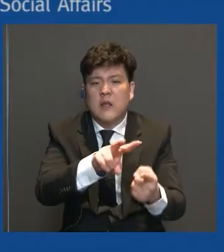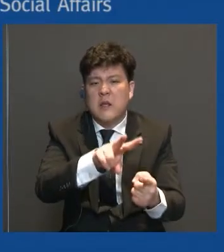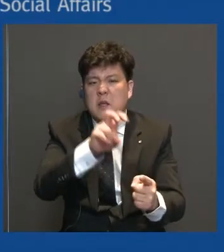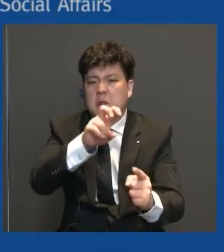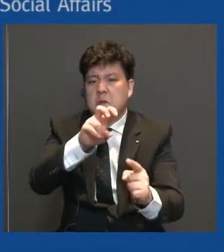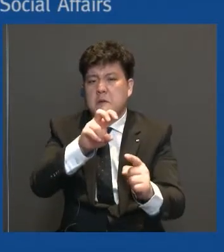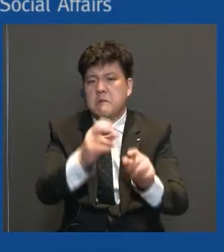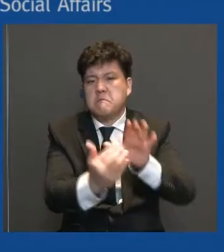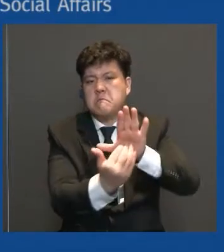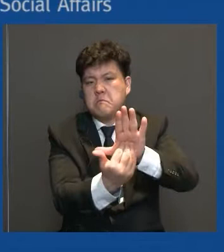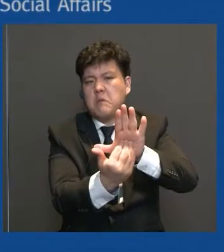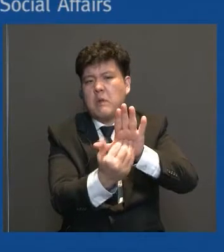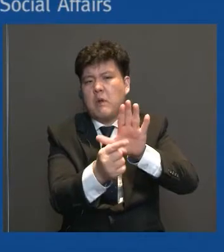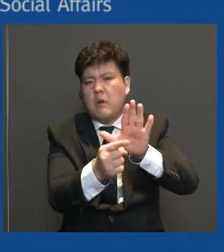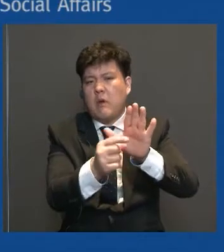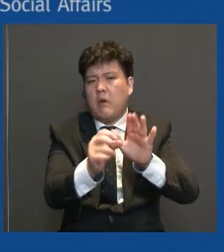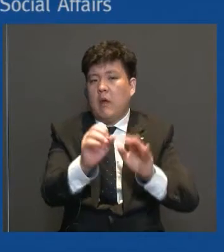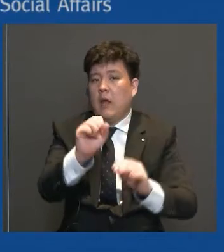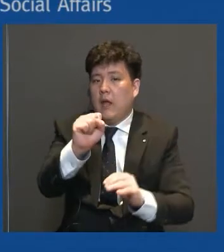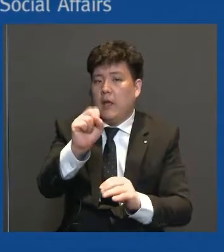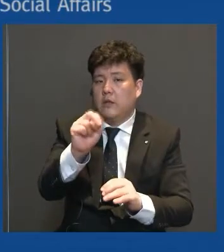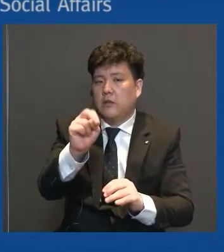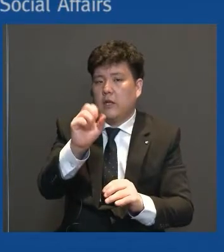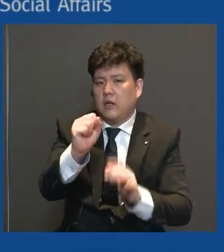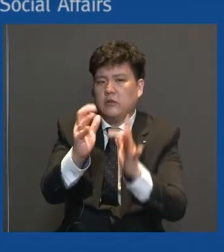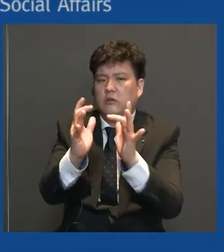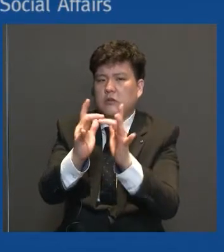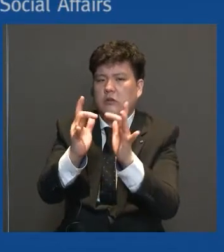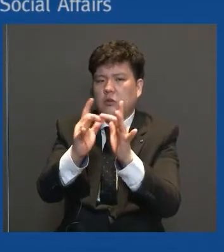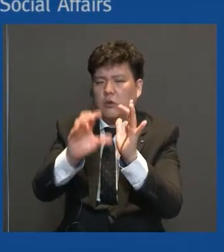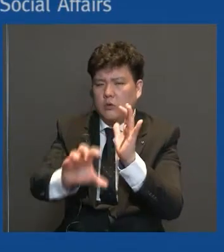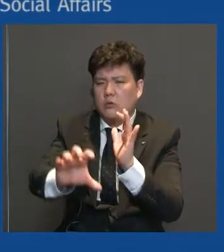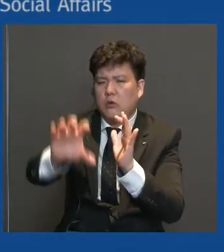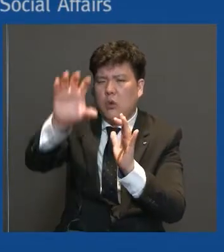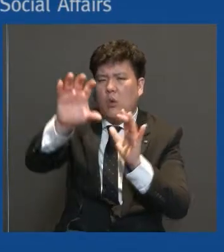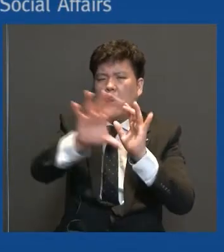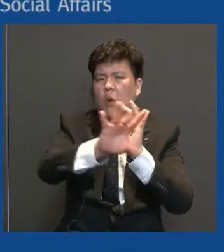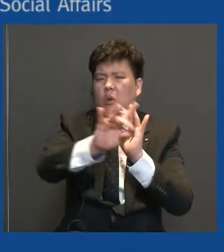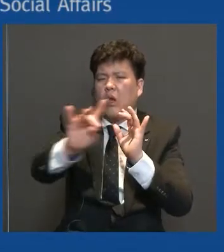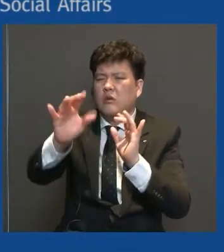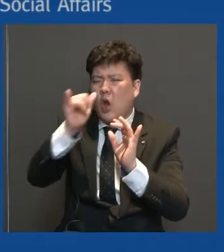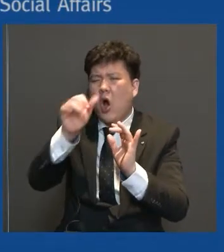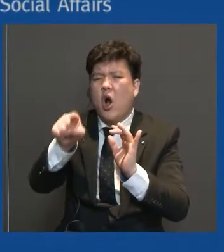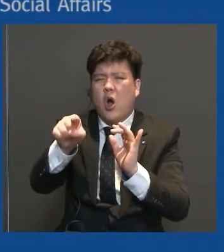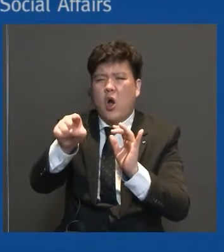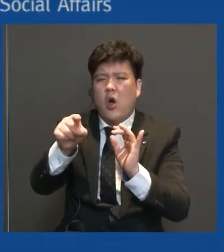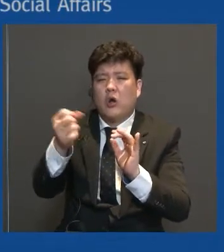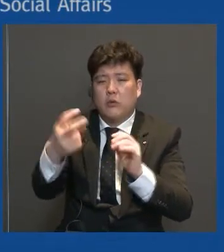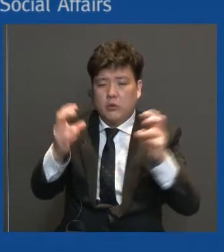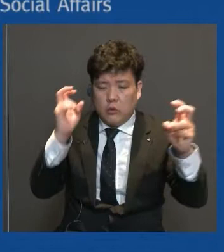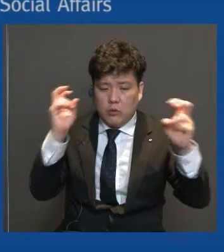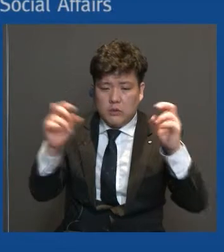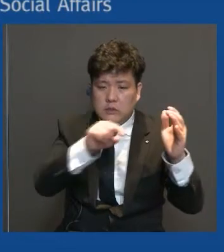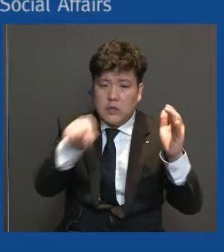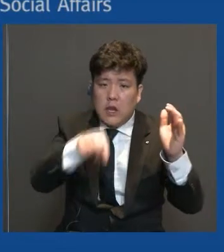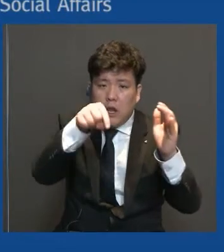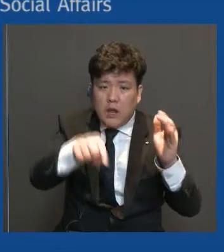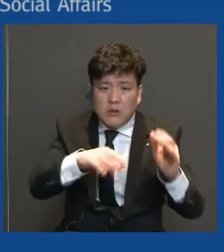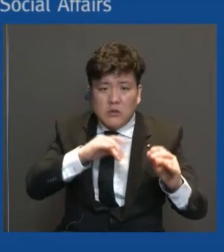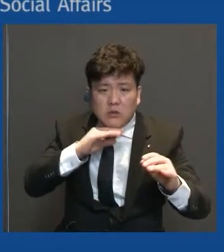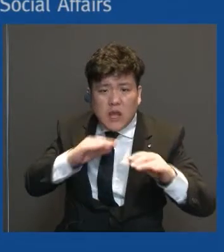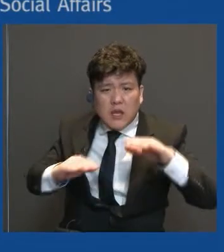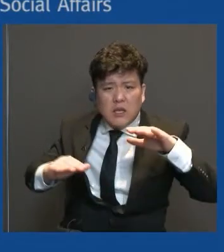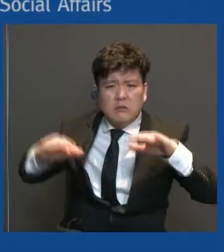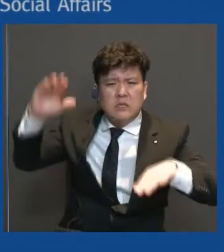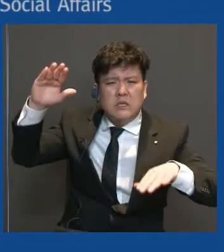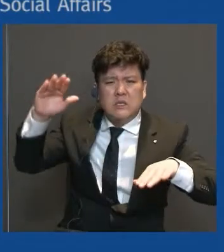older workers and age discrimination in workplace are also common. According to the survey